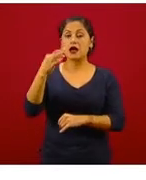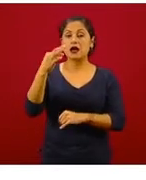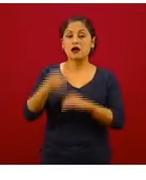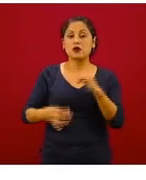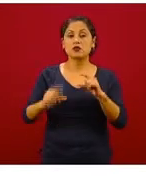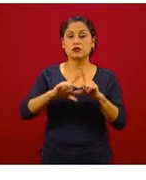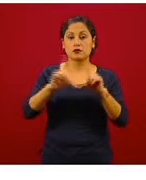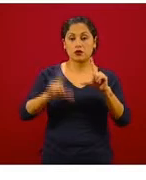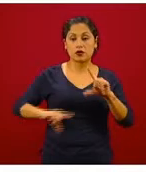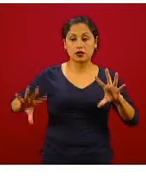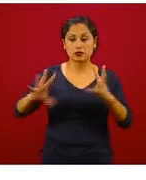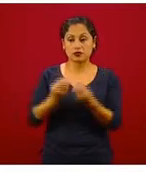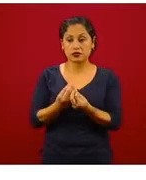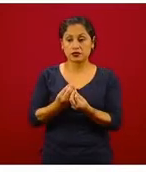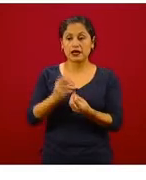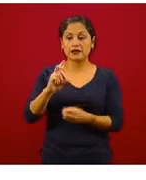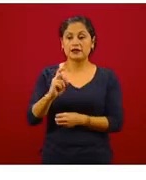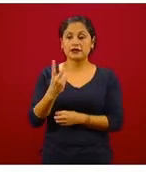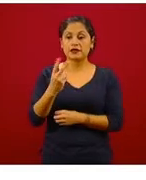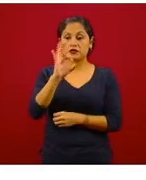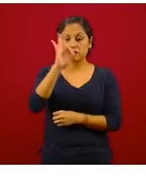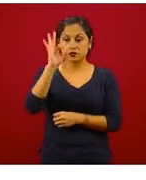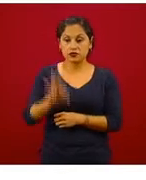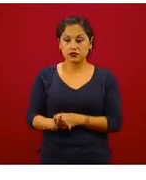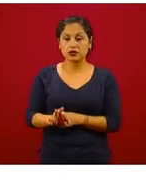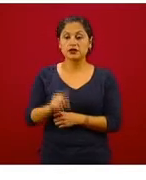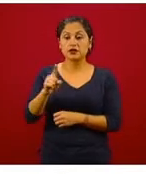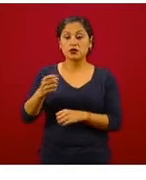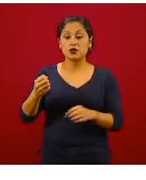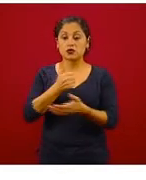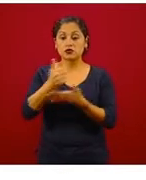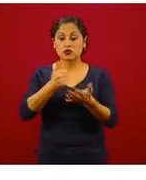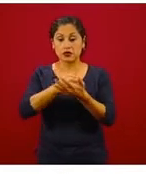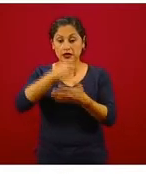32% nationally, and